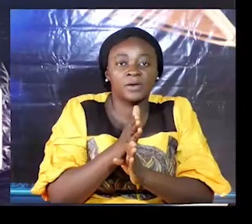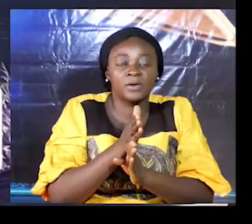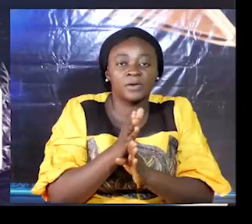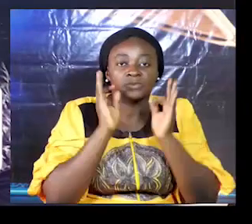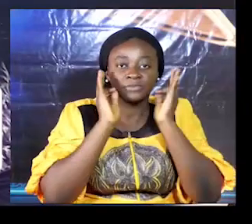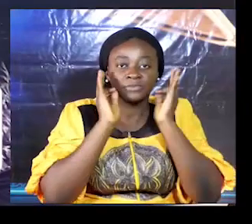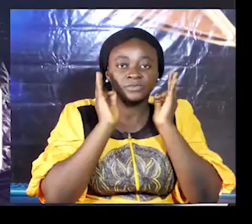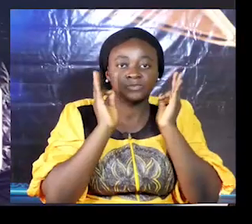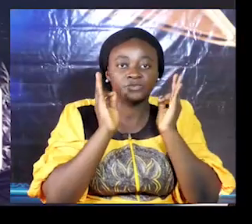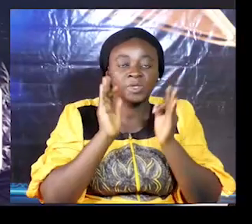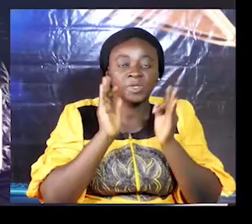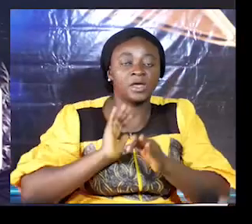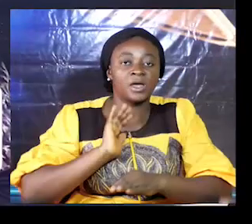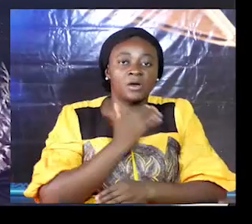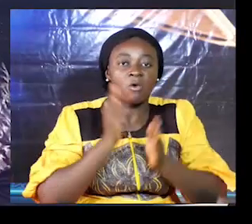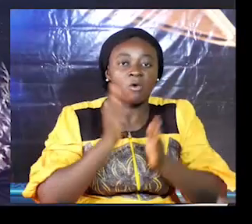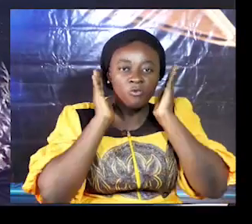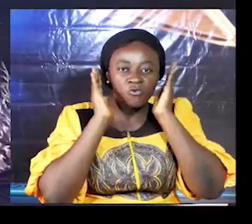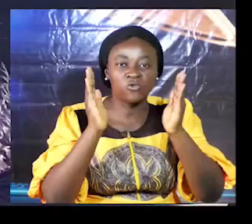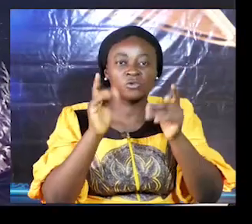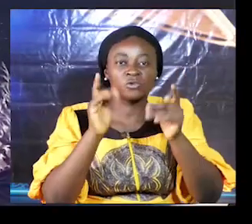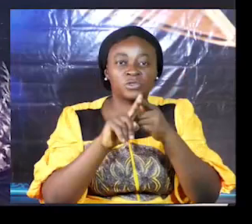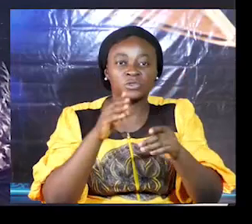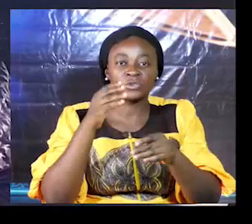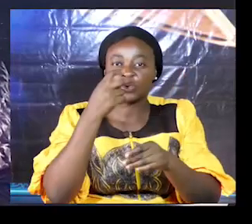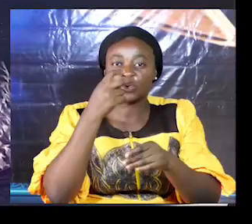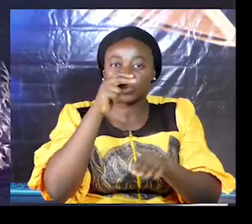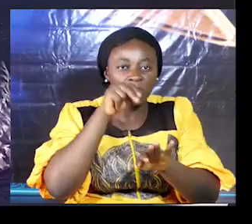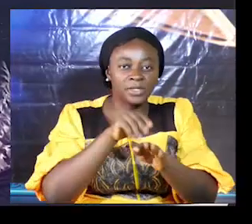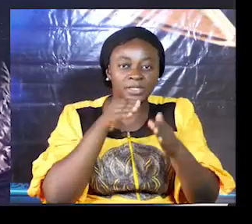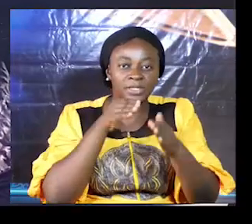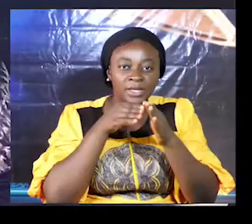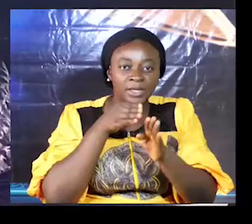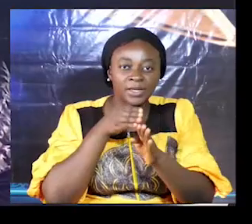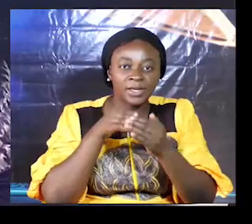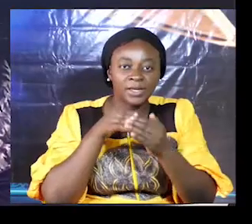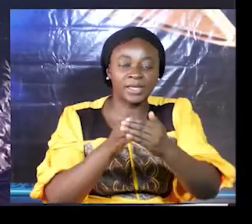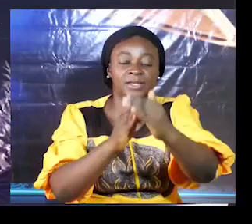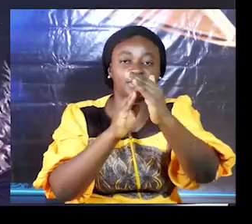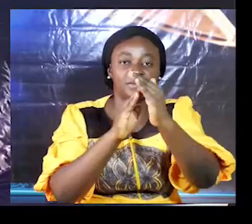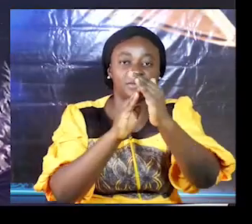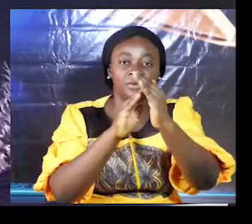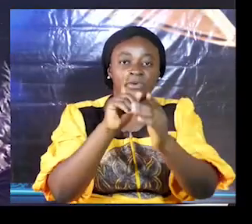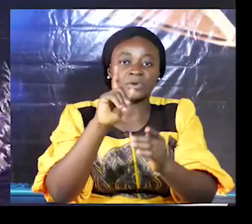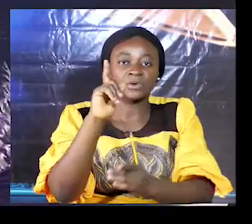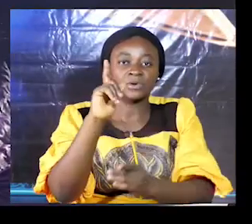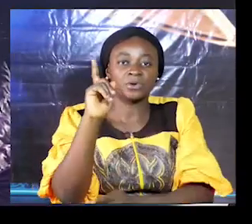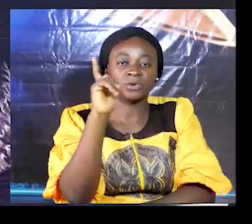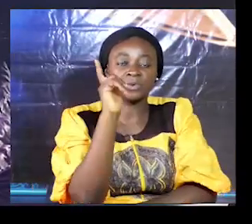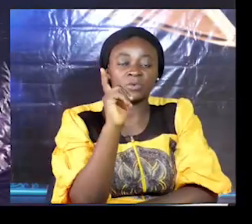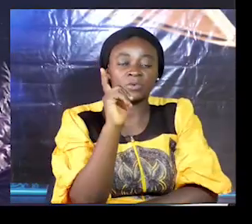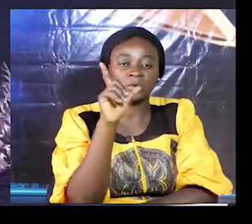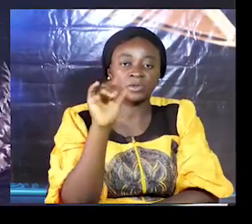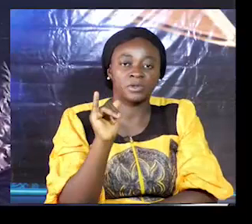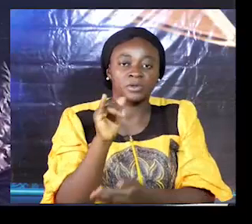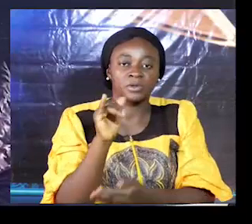at guidance for a godly marriage. Shall we bow our heads to pray? Our Father, we thank you for today